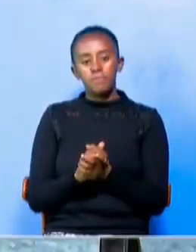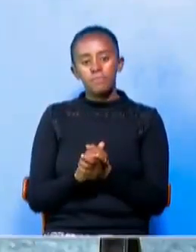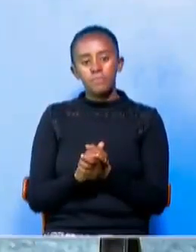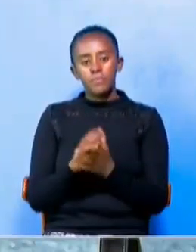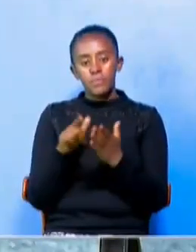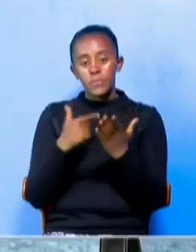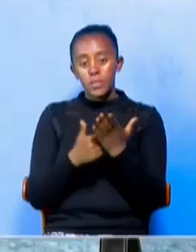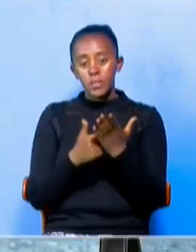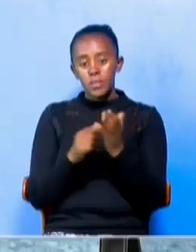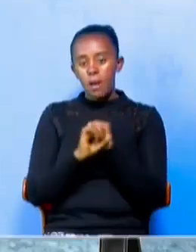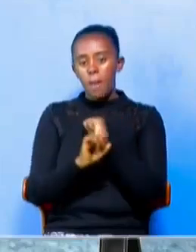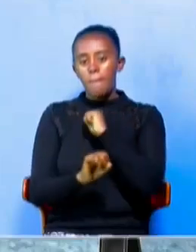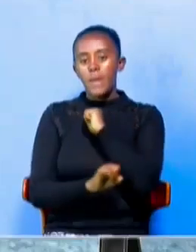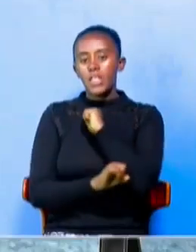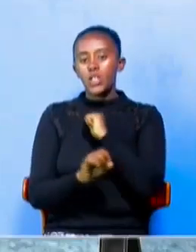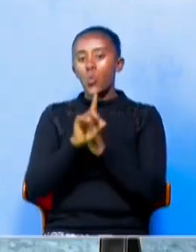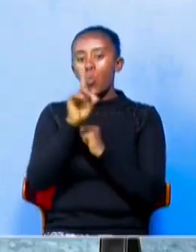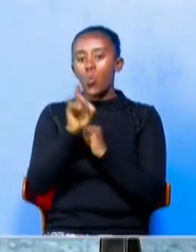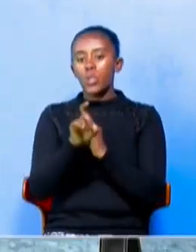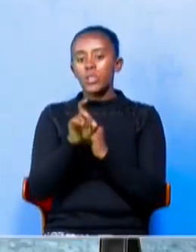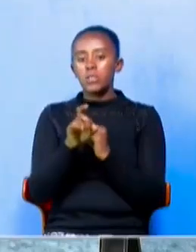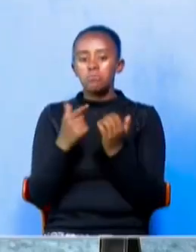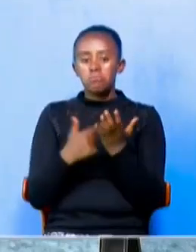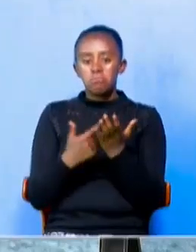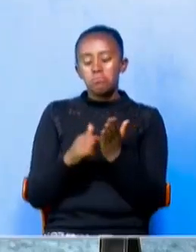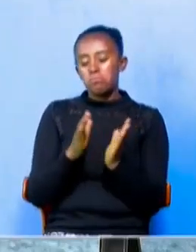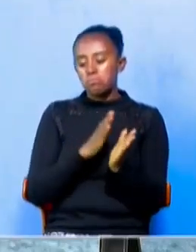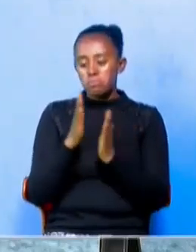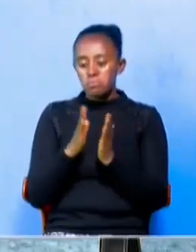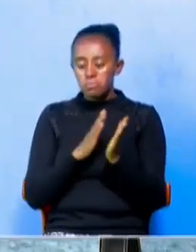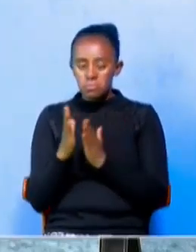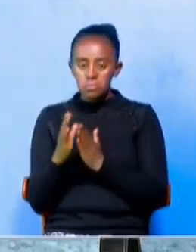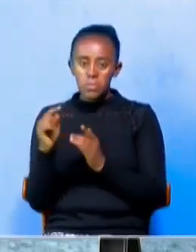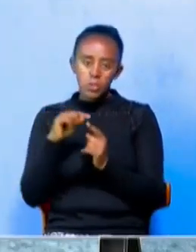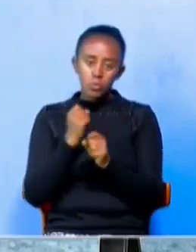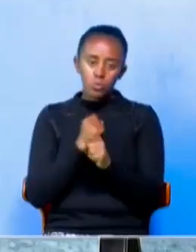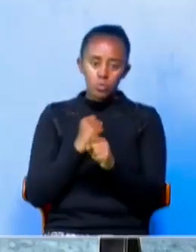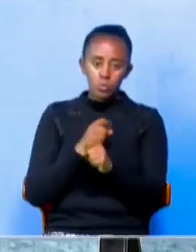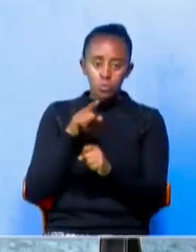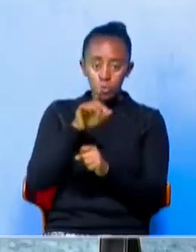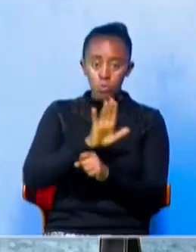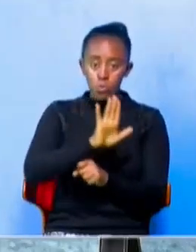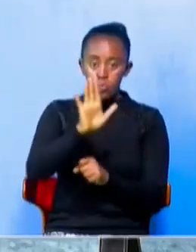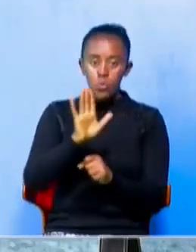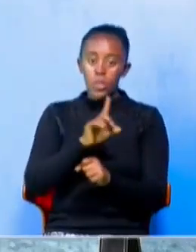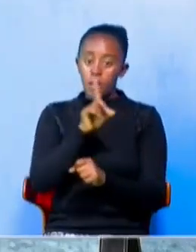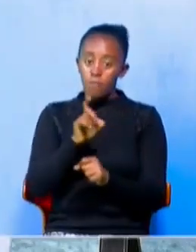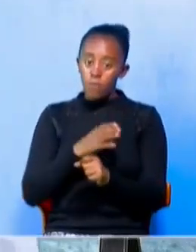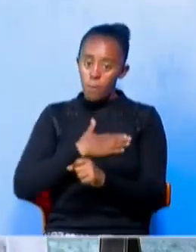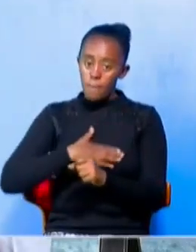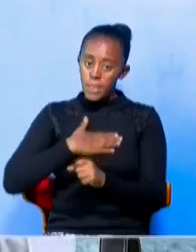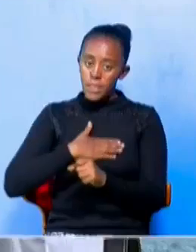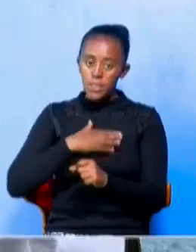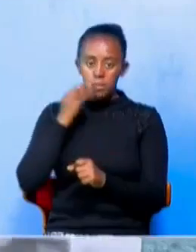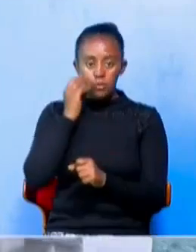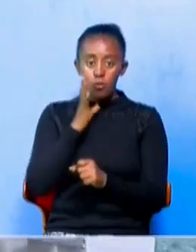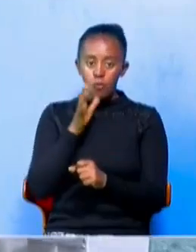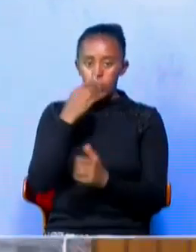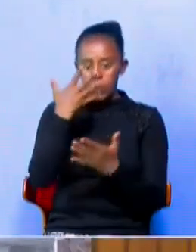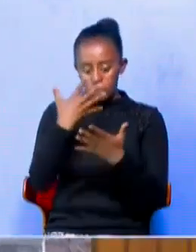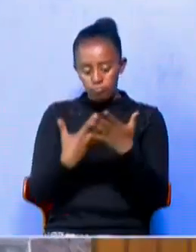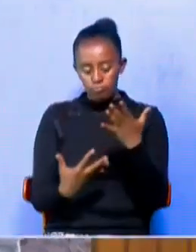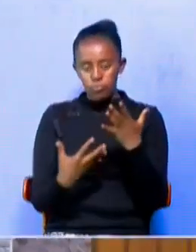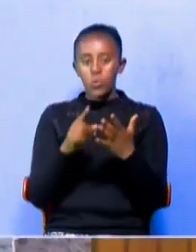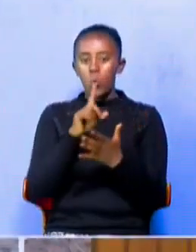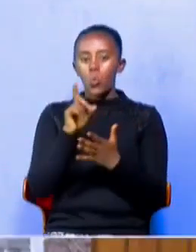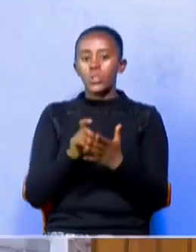These are the basic questions. In order to prepare, in order to conduct your interview, please don't forget these questions are basic